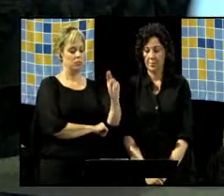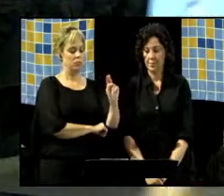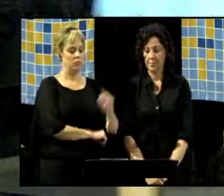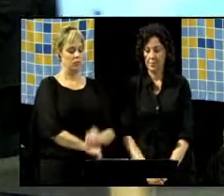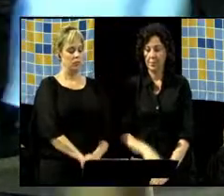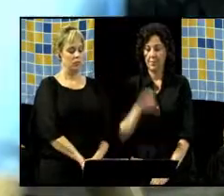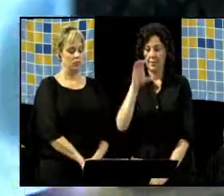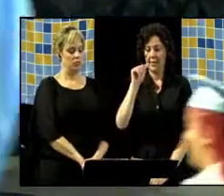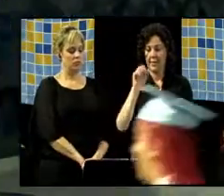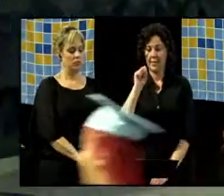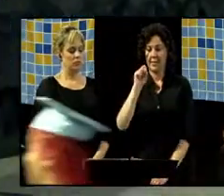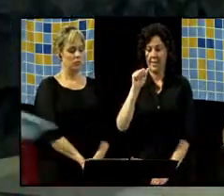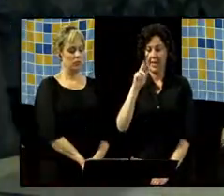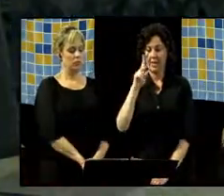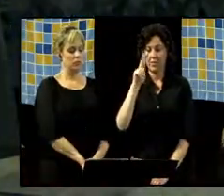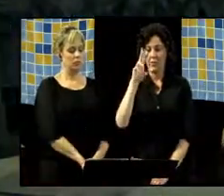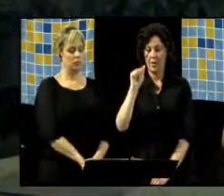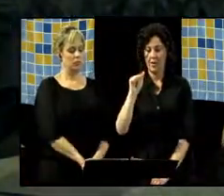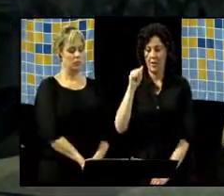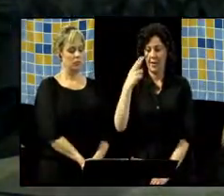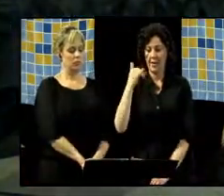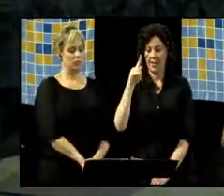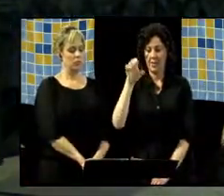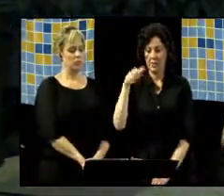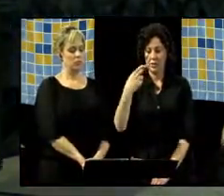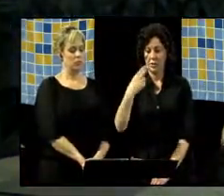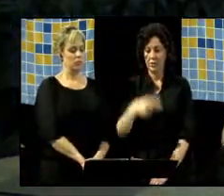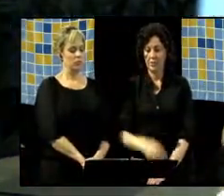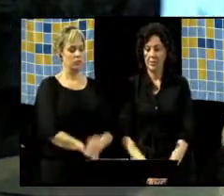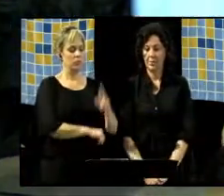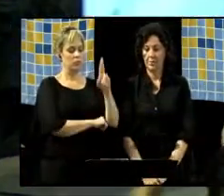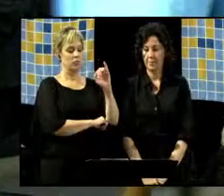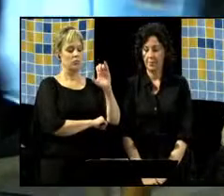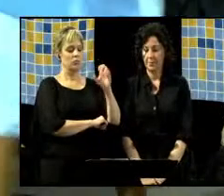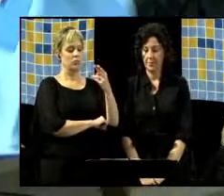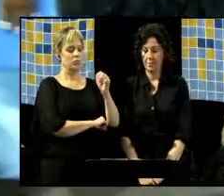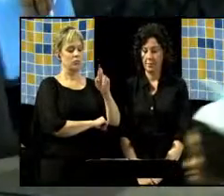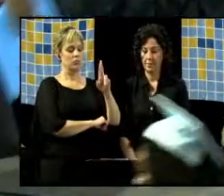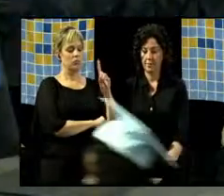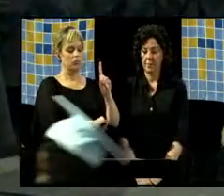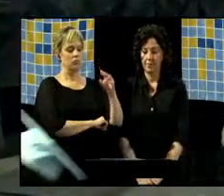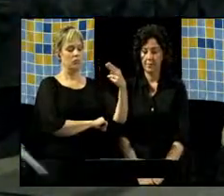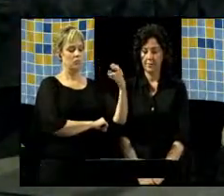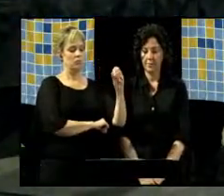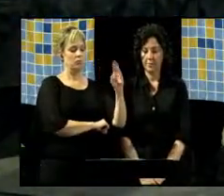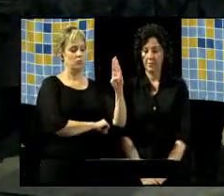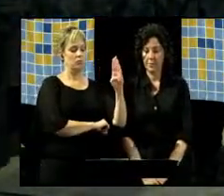Cassandra Trinity Hitch. Richard James Hobbs Jr.